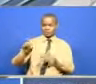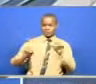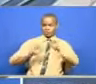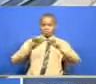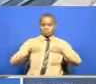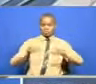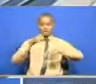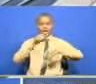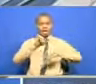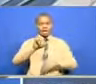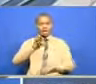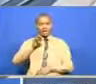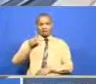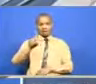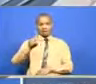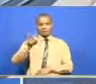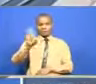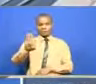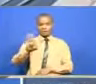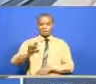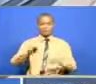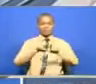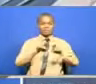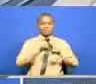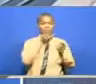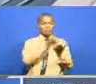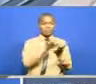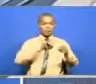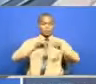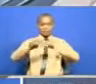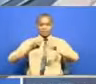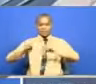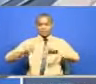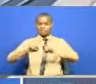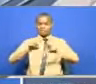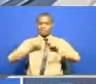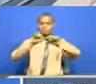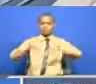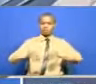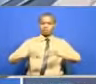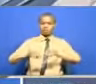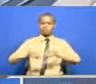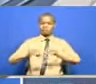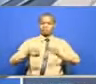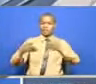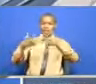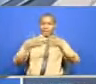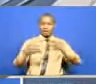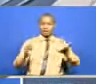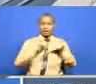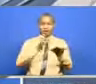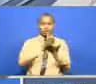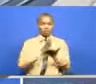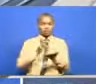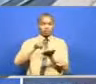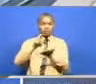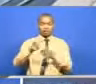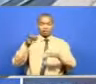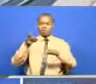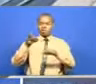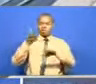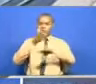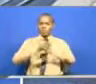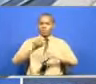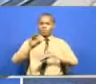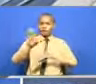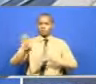the IMDb corruption scandal. Now, the bank's Malaysian subsidiary also admitted in U.S. court that it had paid more than $1 billion in